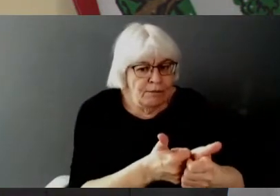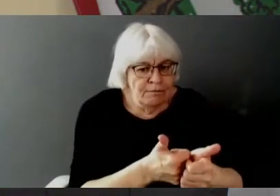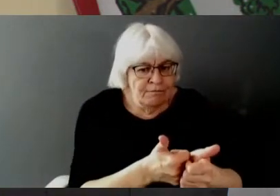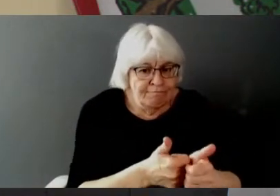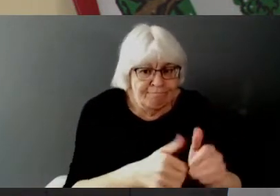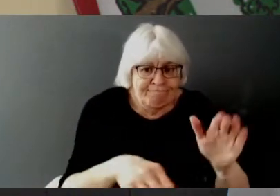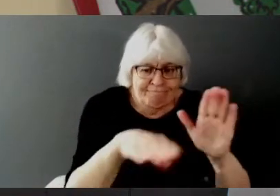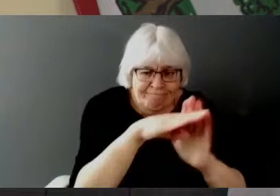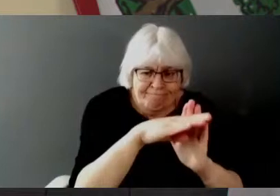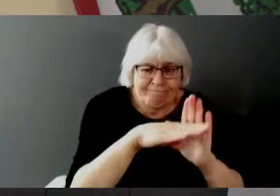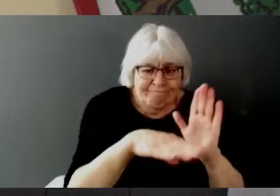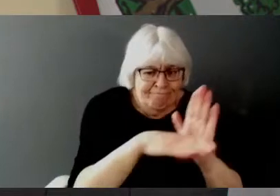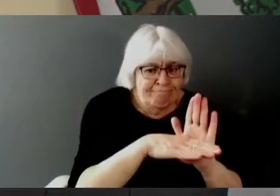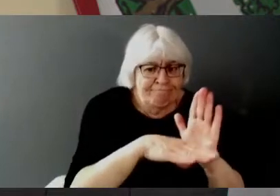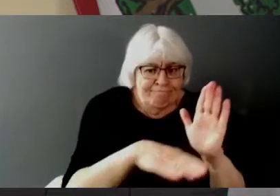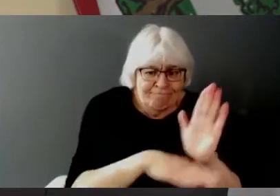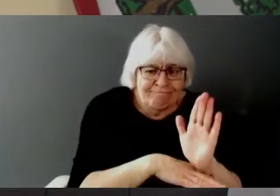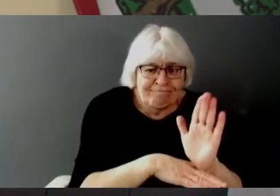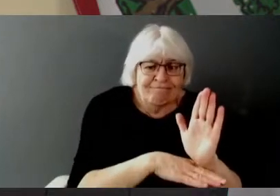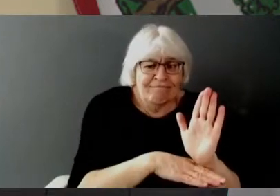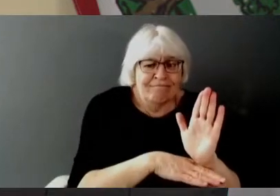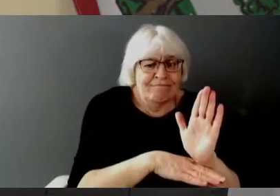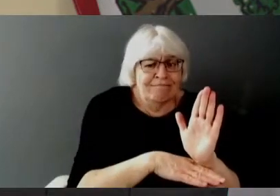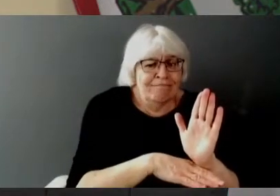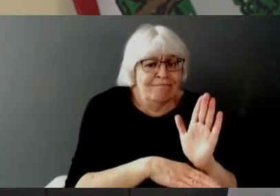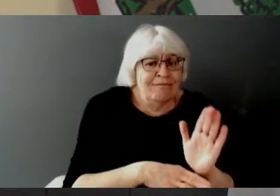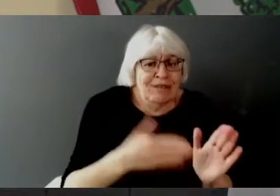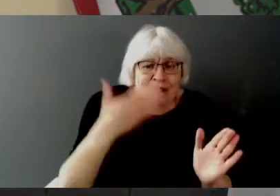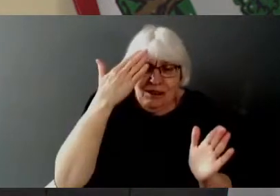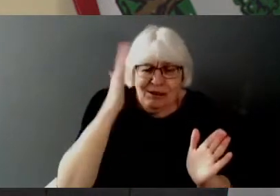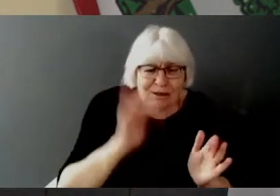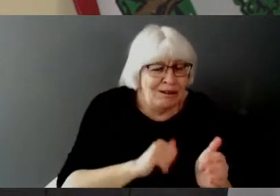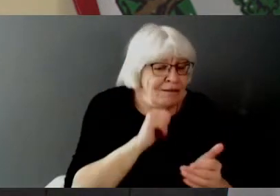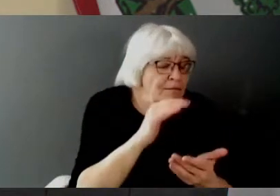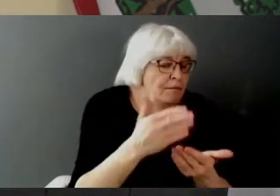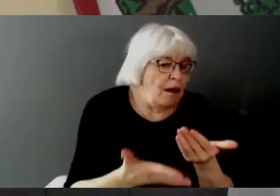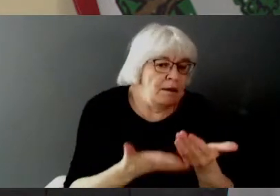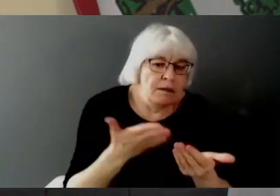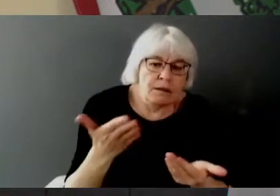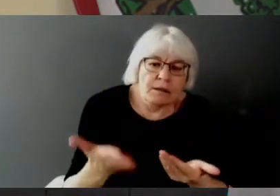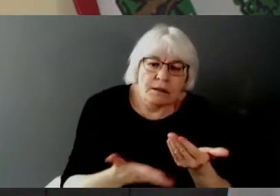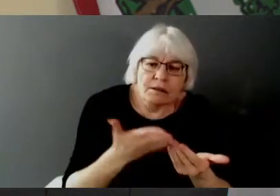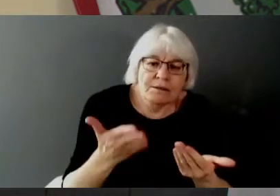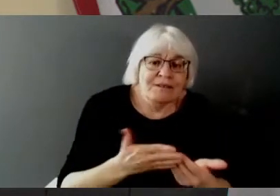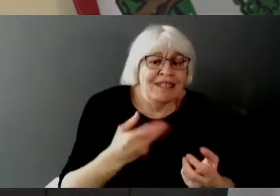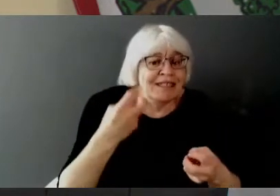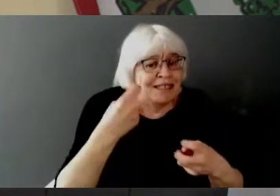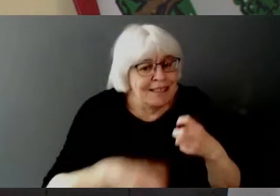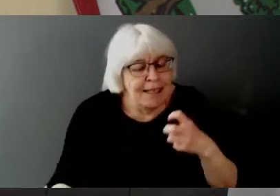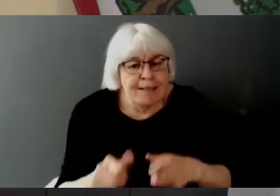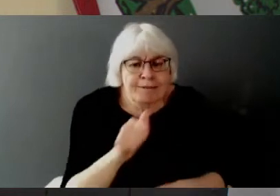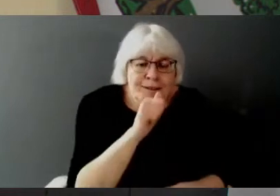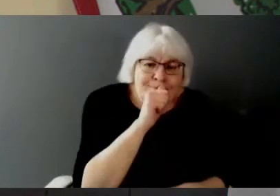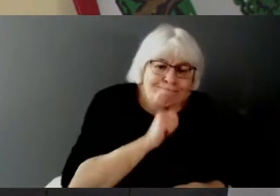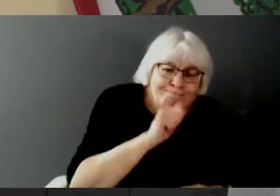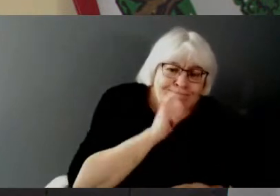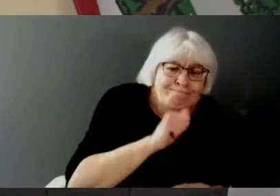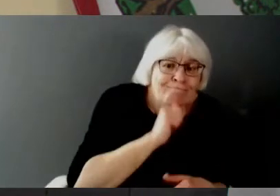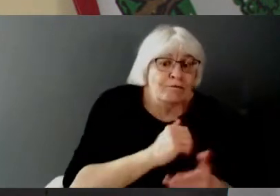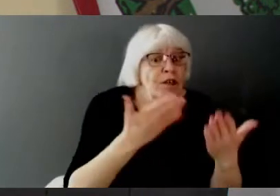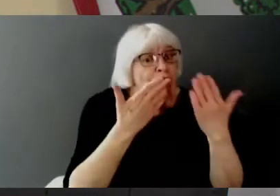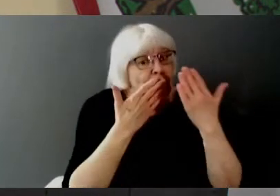and the protocols, which have been difficult and challenging, of course, but it's a good sign. Also, I just say